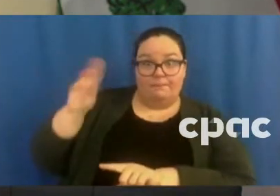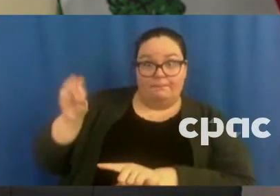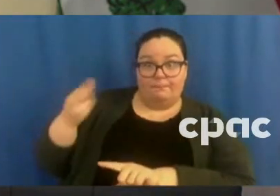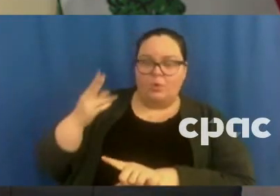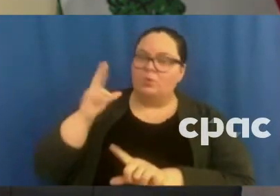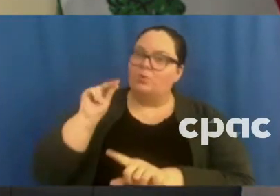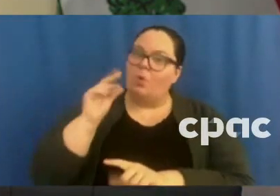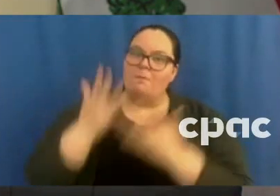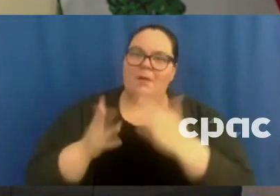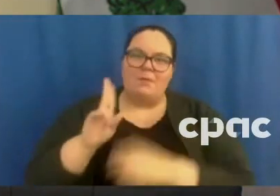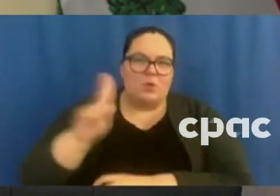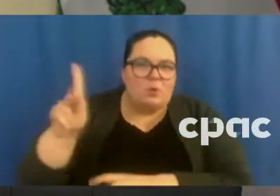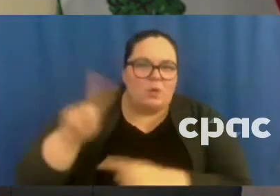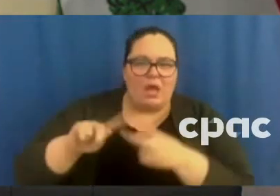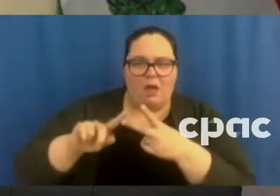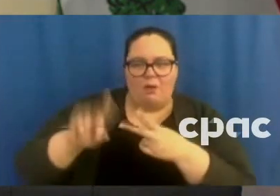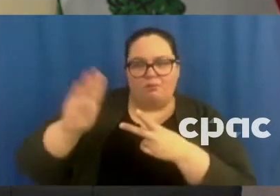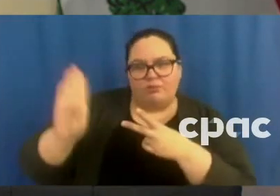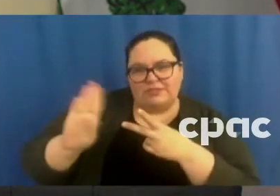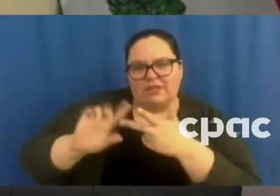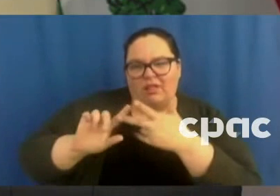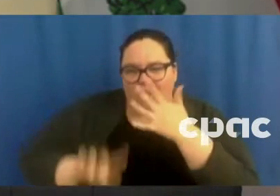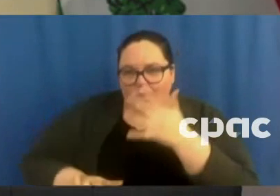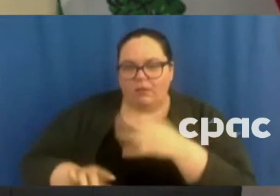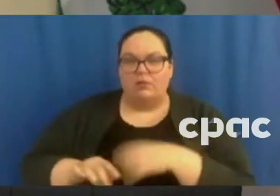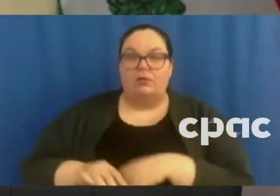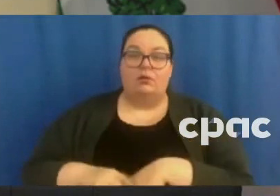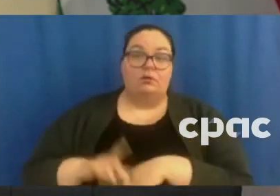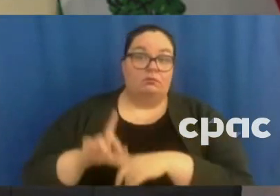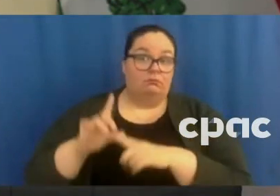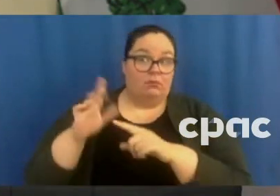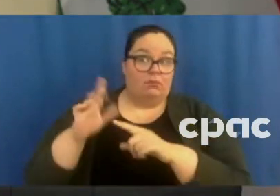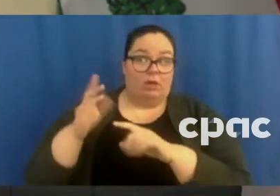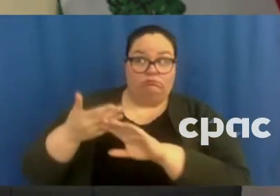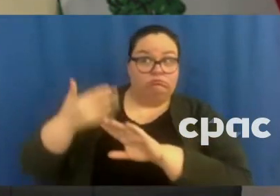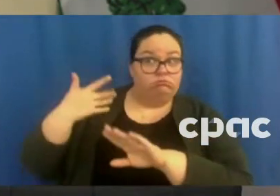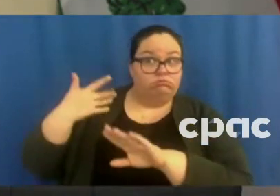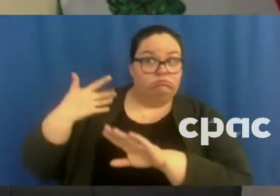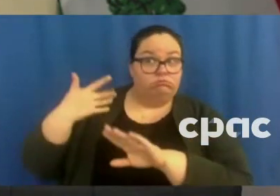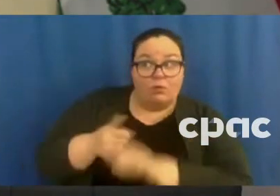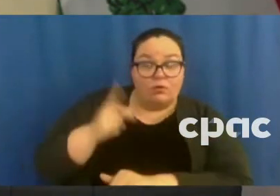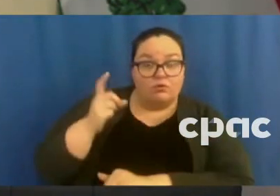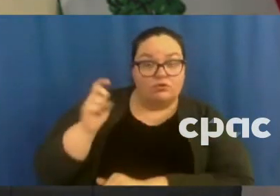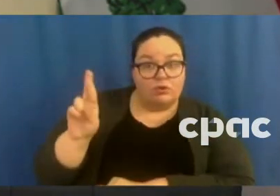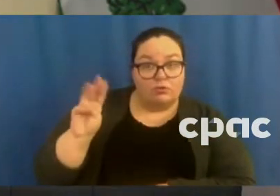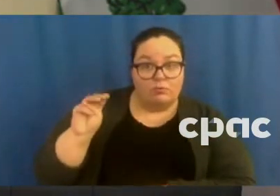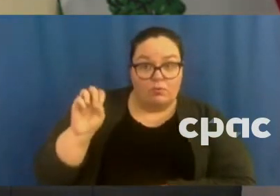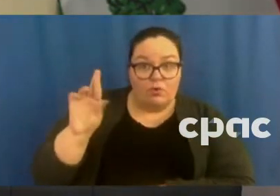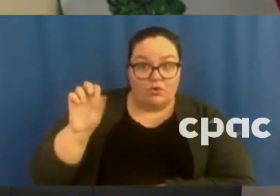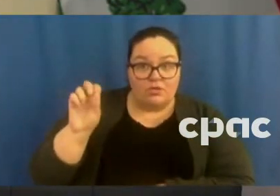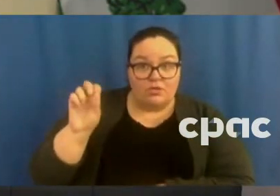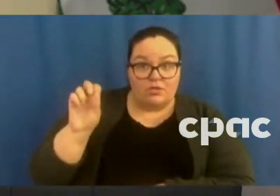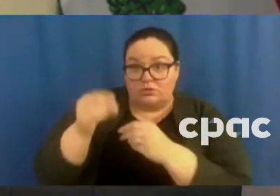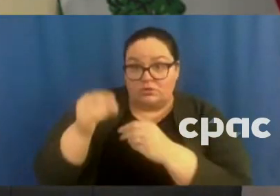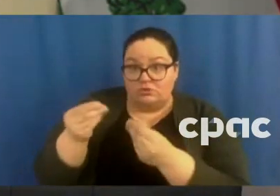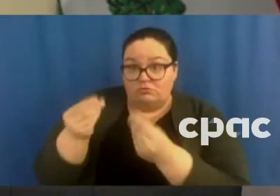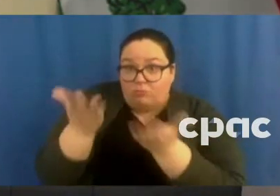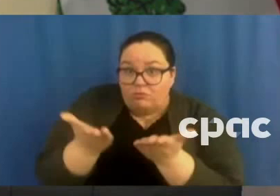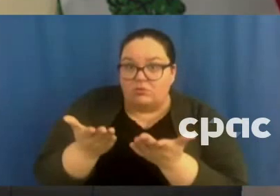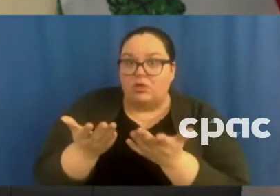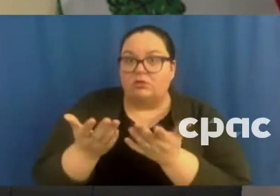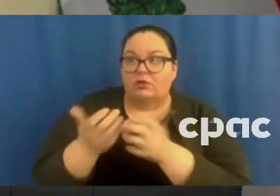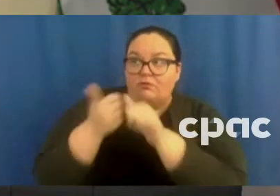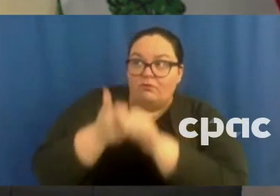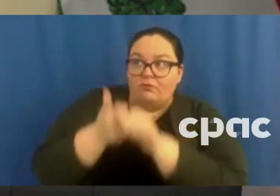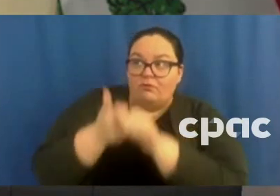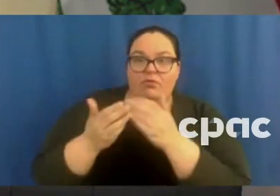similar situation, we followed the advice of Dr. Morrison in the Chief Public Health Office. That advice being to go hard and to